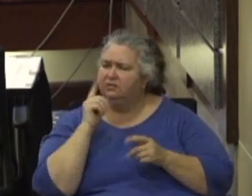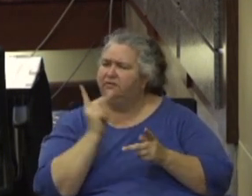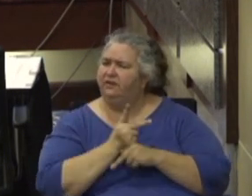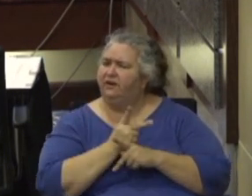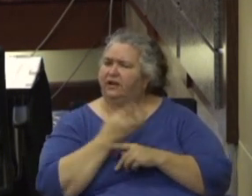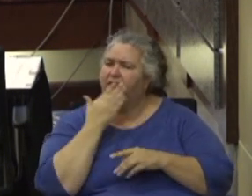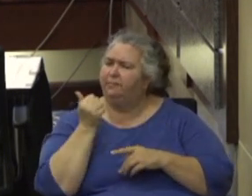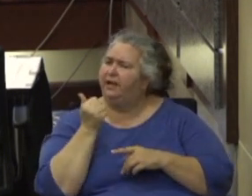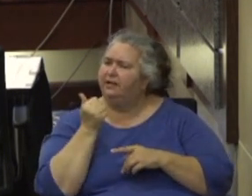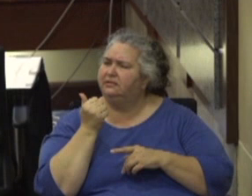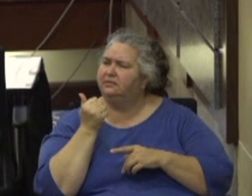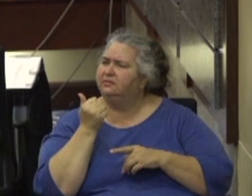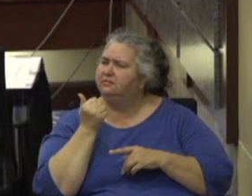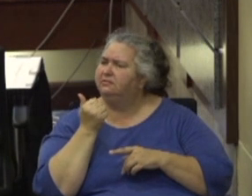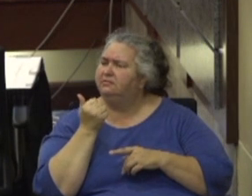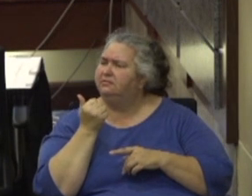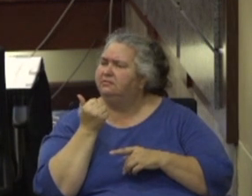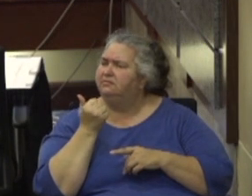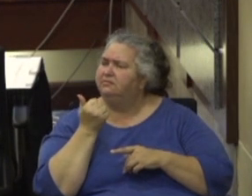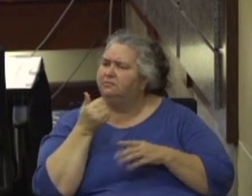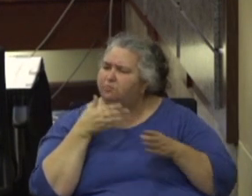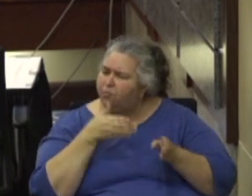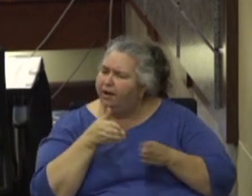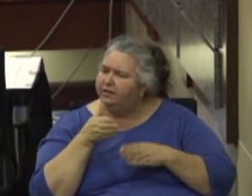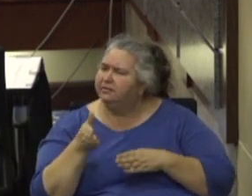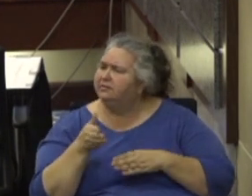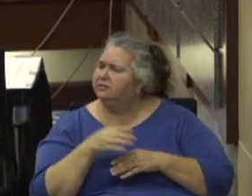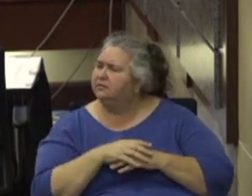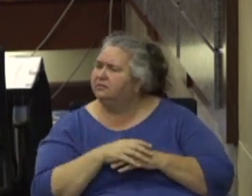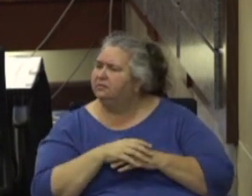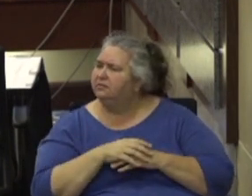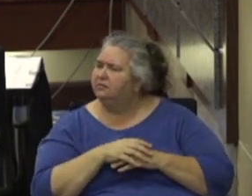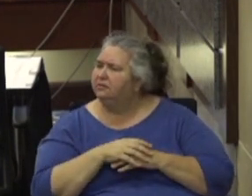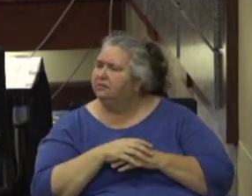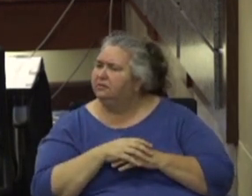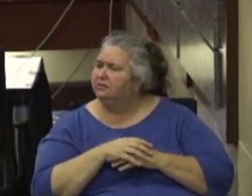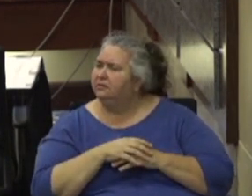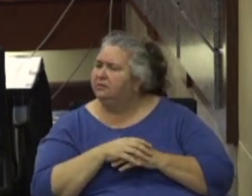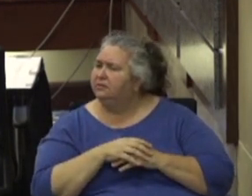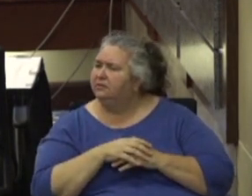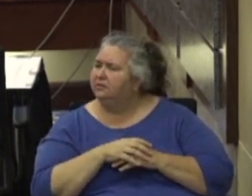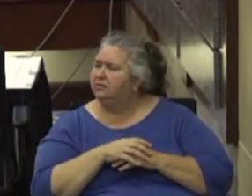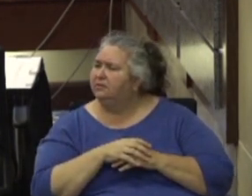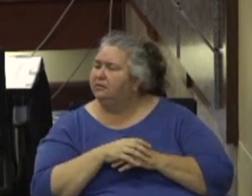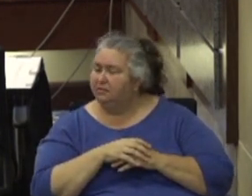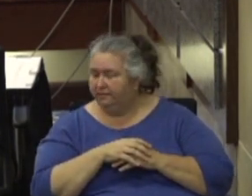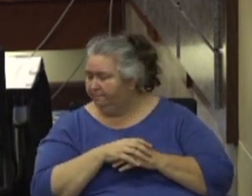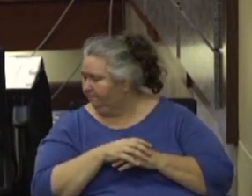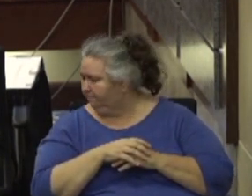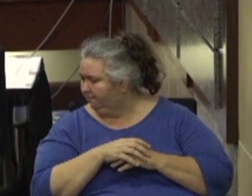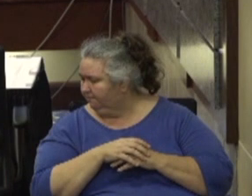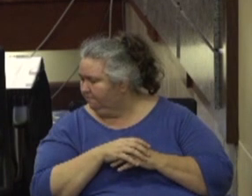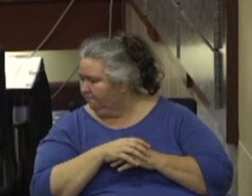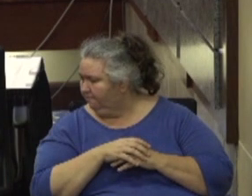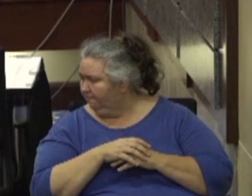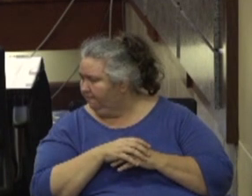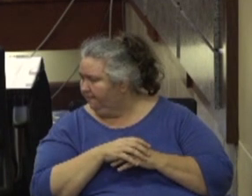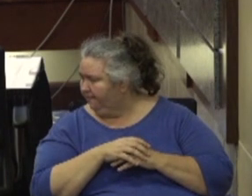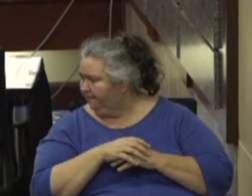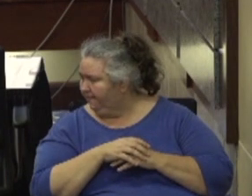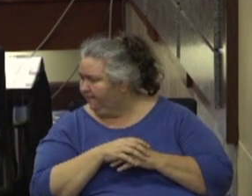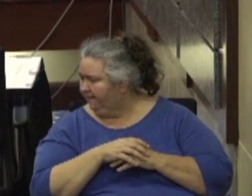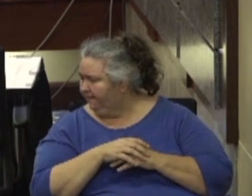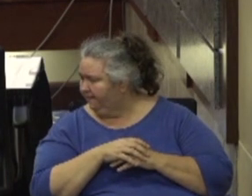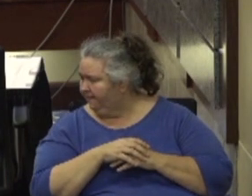practices, creating feedback loops on everybody's ideas, and also just sharing ideas amongst and between the parties on